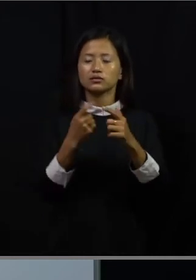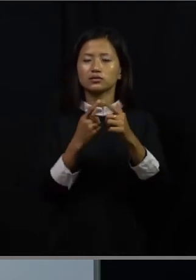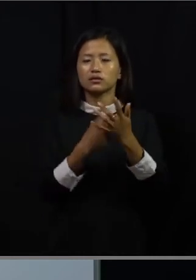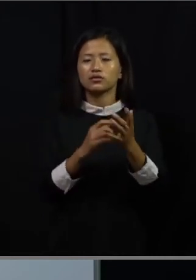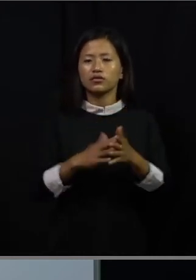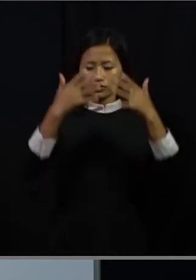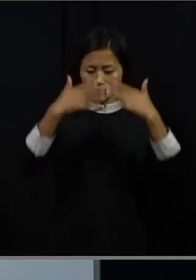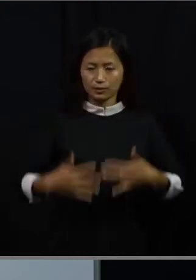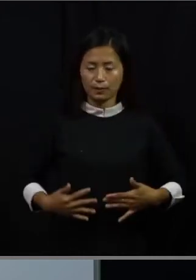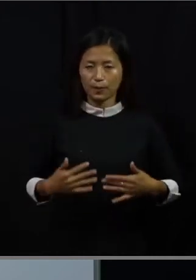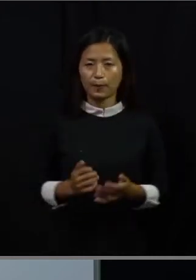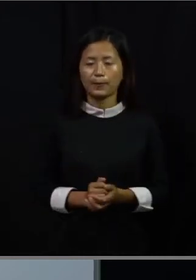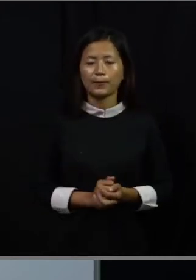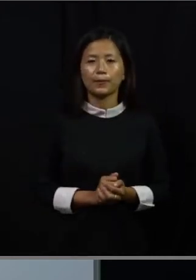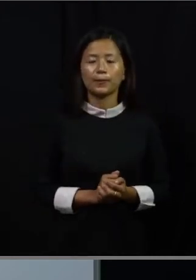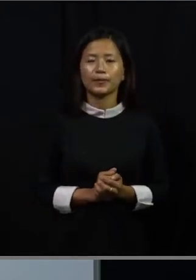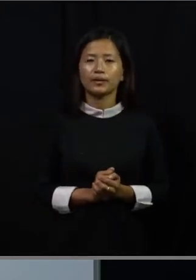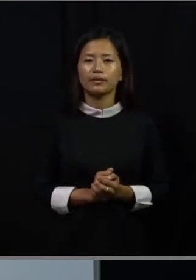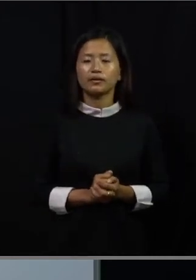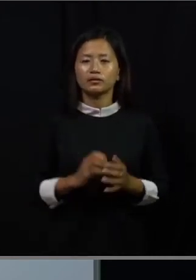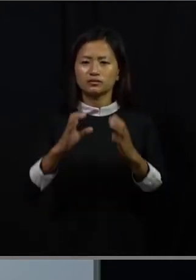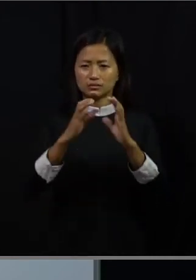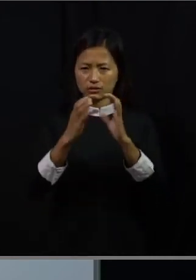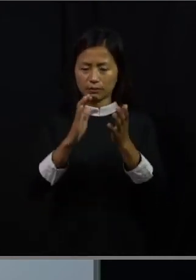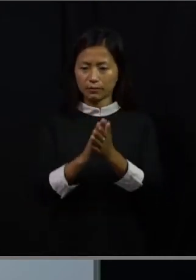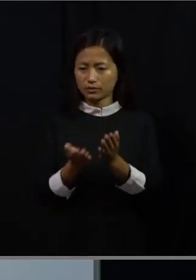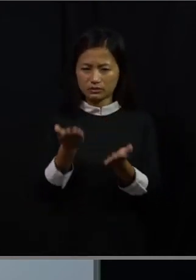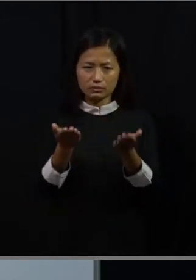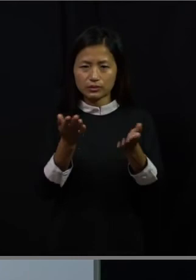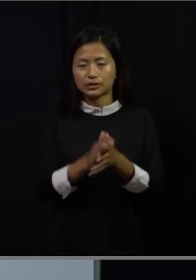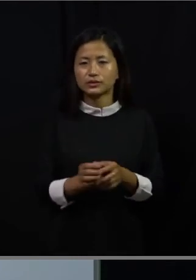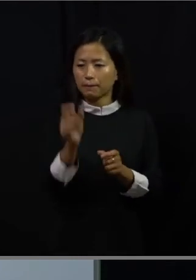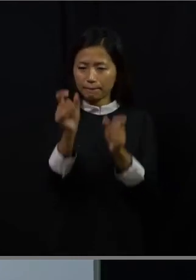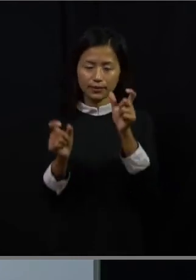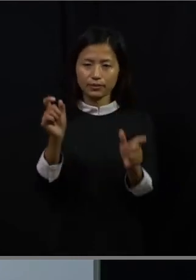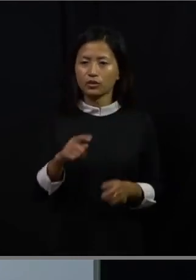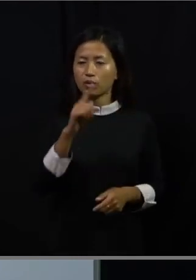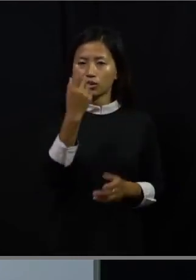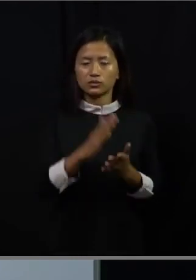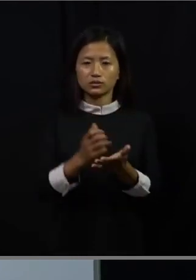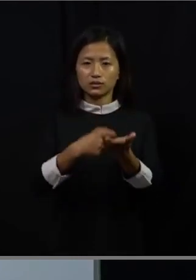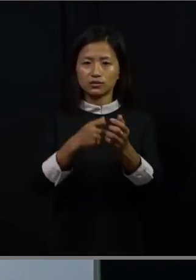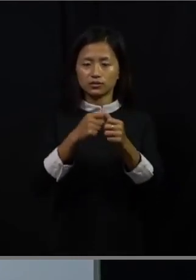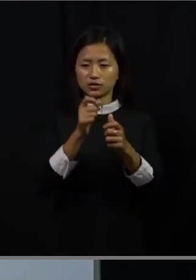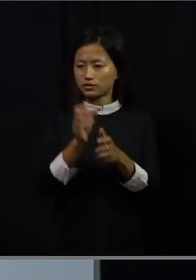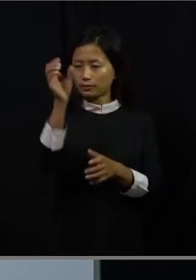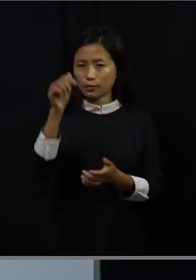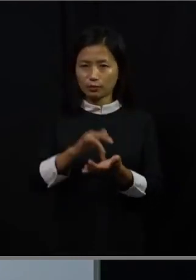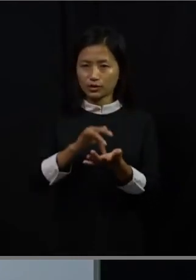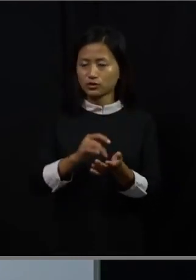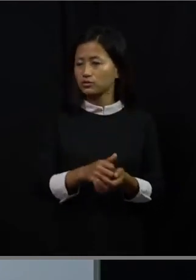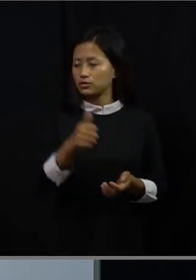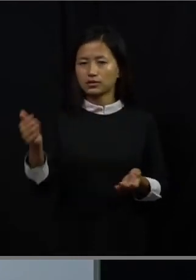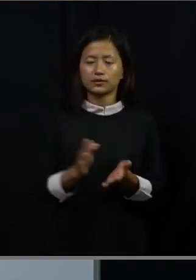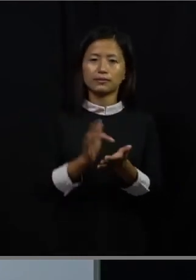of human beings. Okay, and they try to compare with the people of from one region to another region. For example,